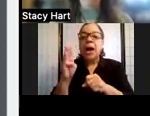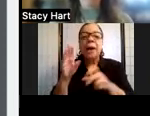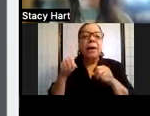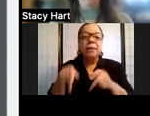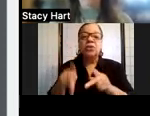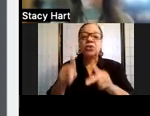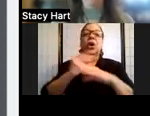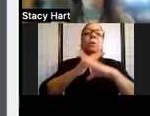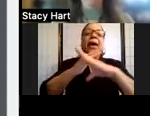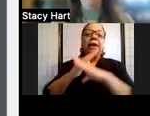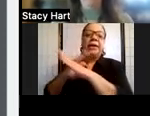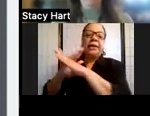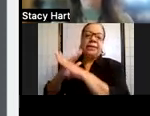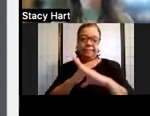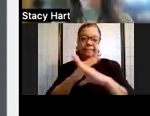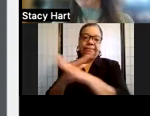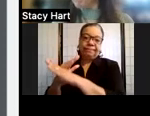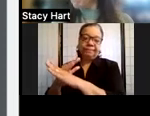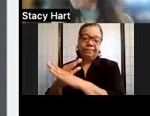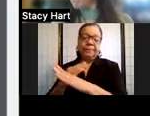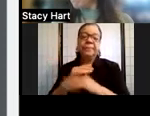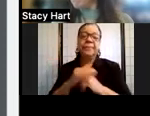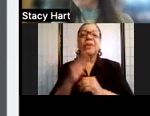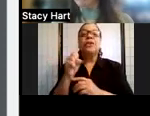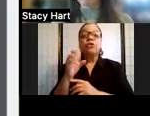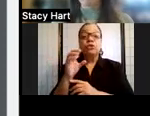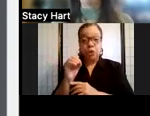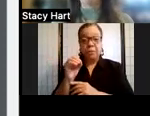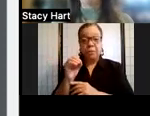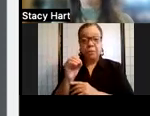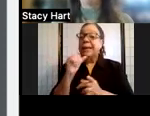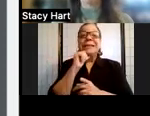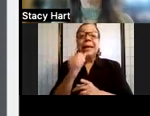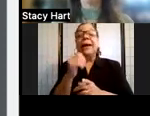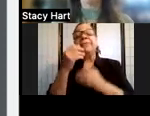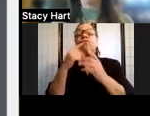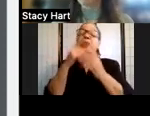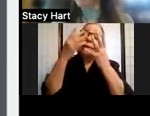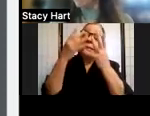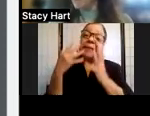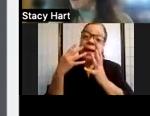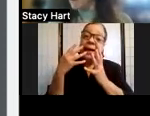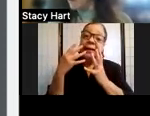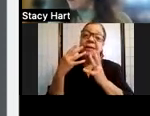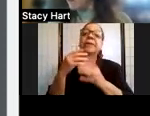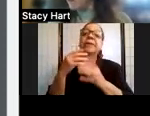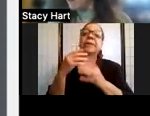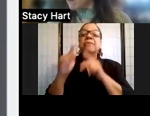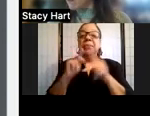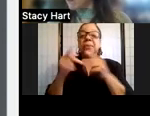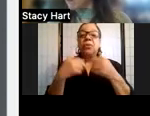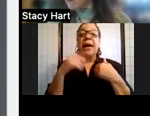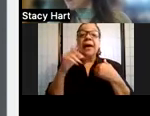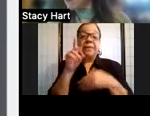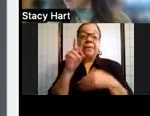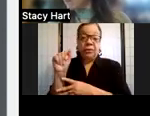barrier-free buildings, for example. So you see, it's not a tragedy to those of us that have disabilities that